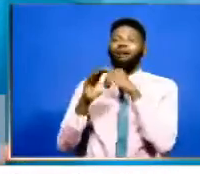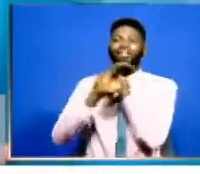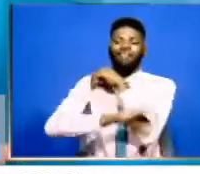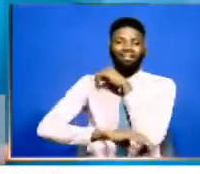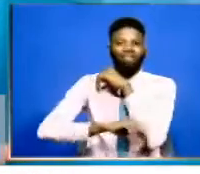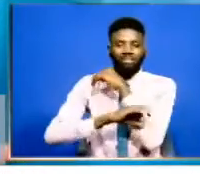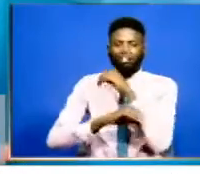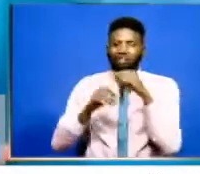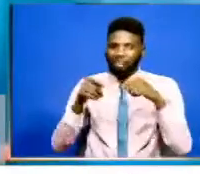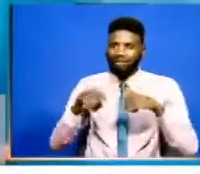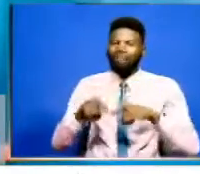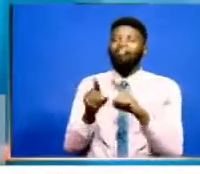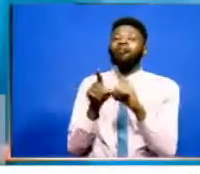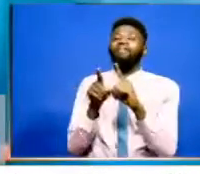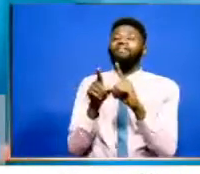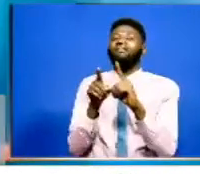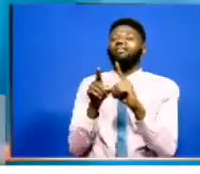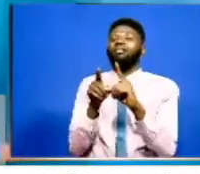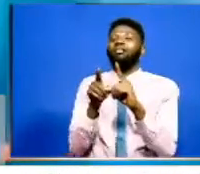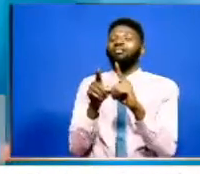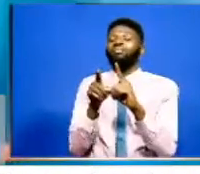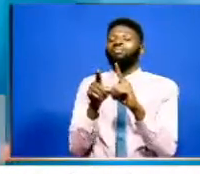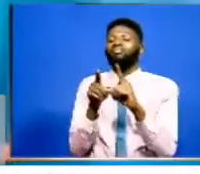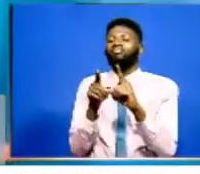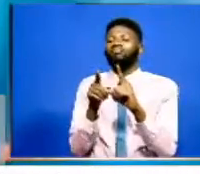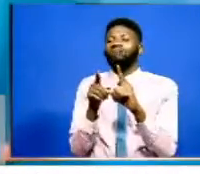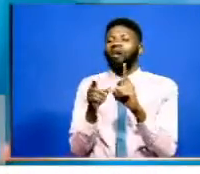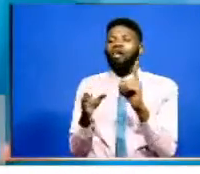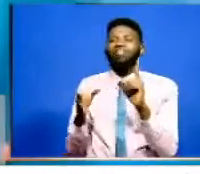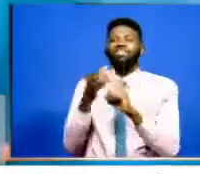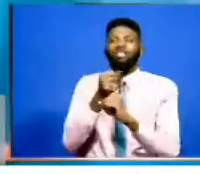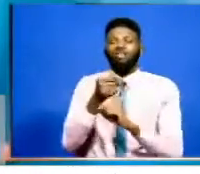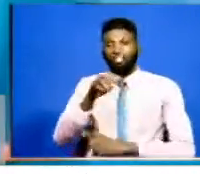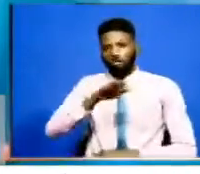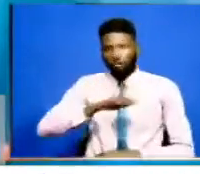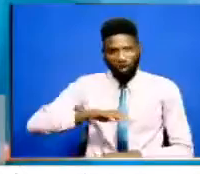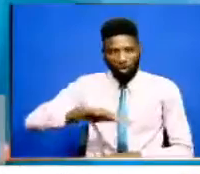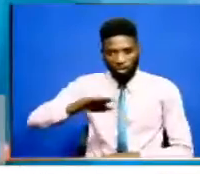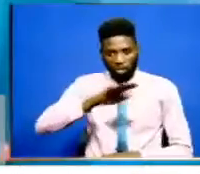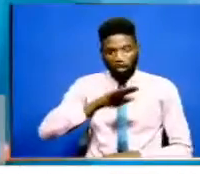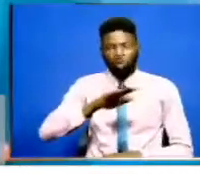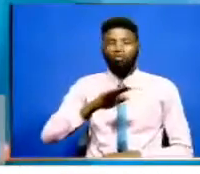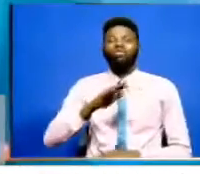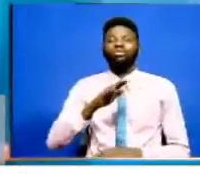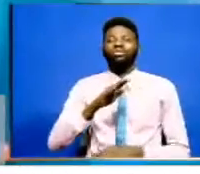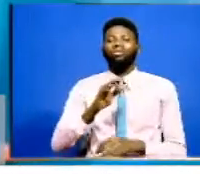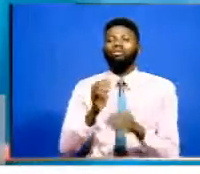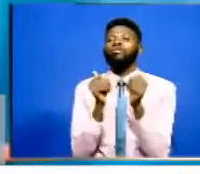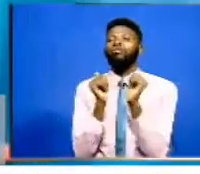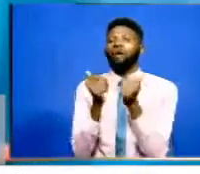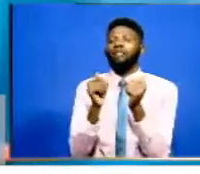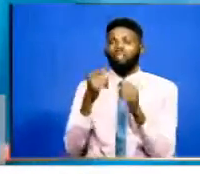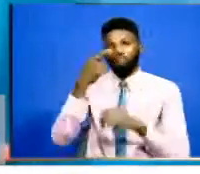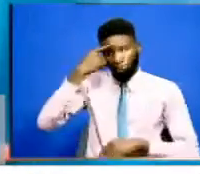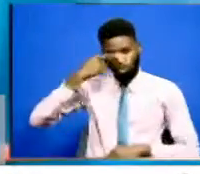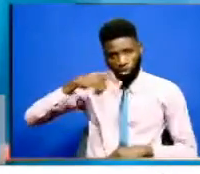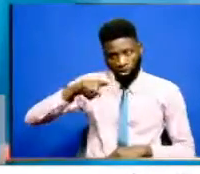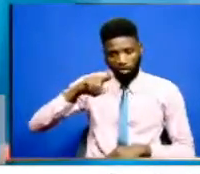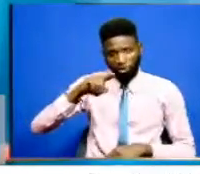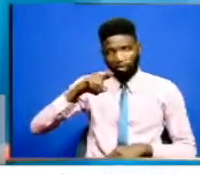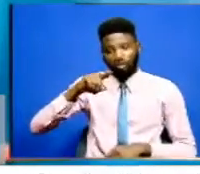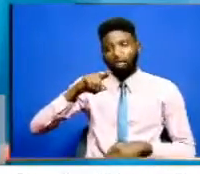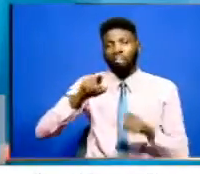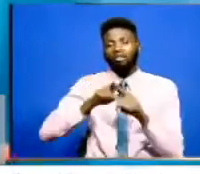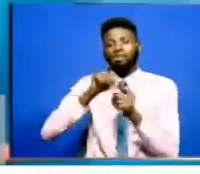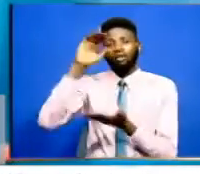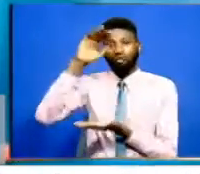toward environment-friendly, really, policies and to beat pollution. And I think my colleagues, you have